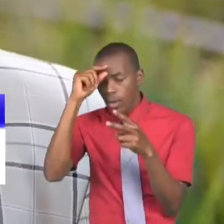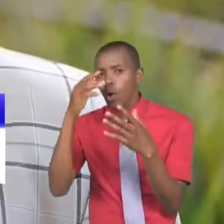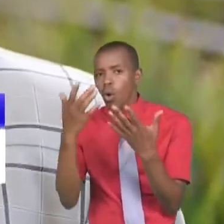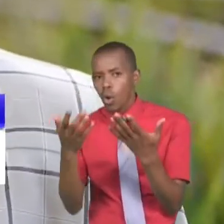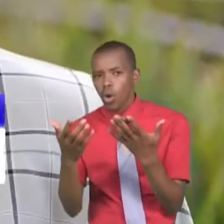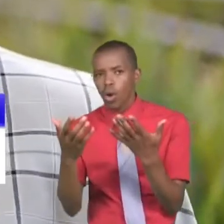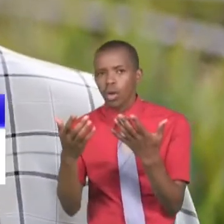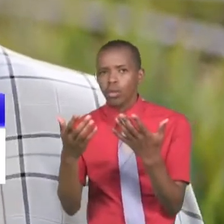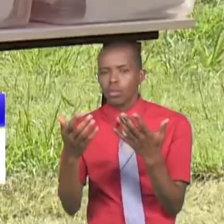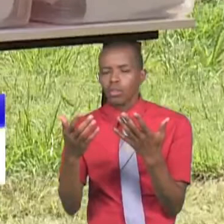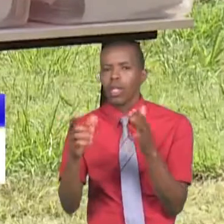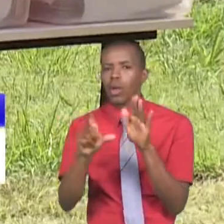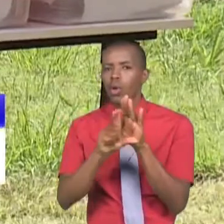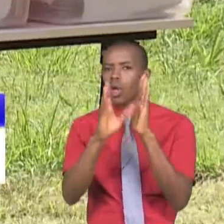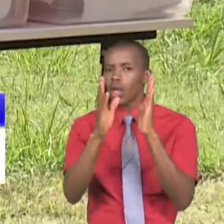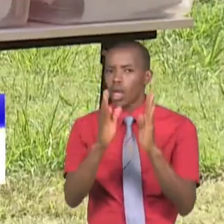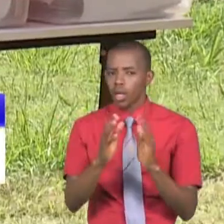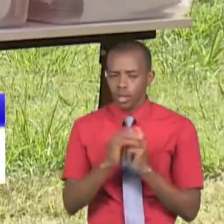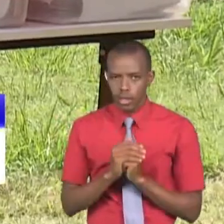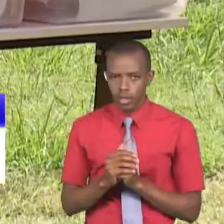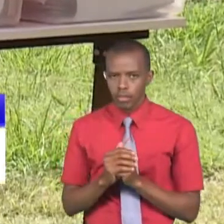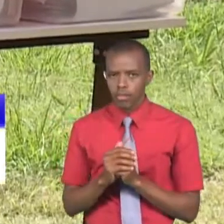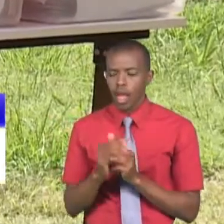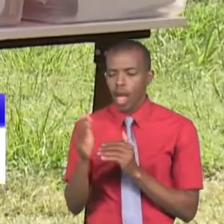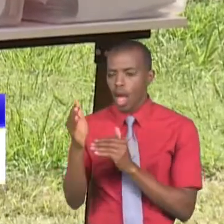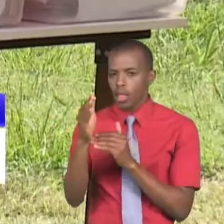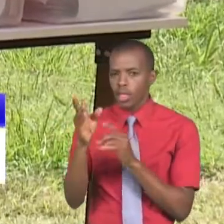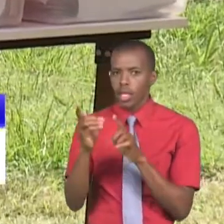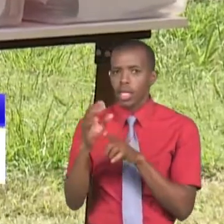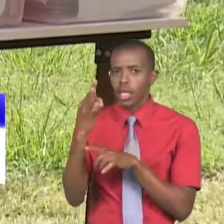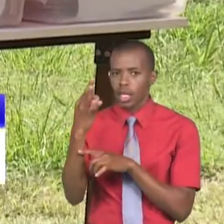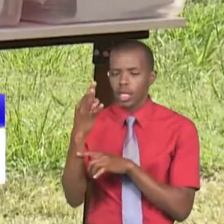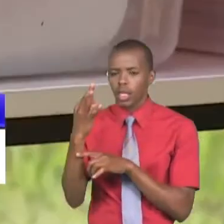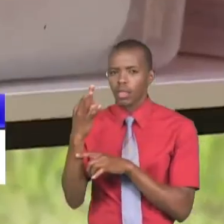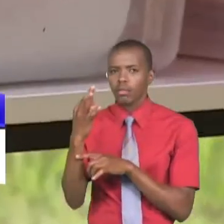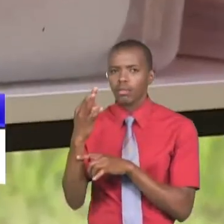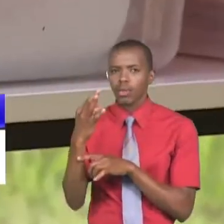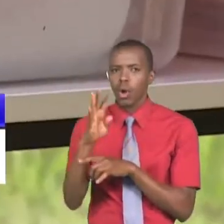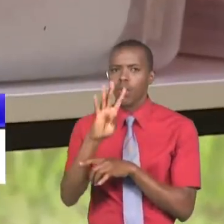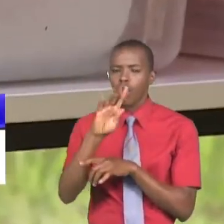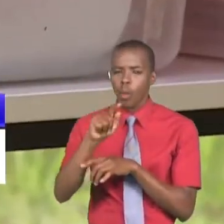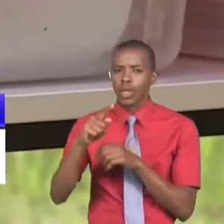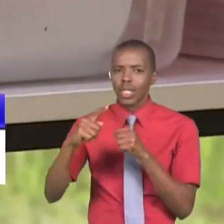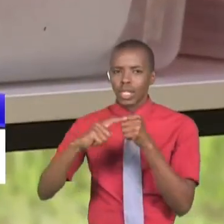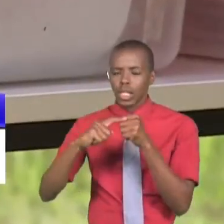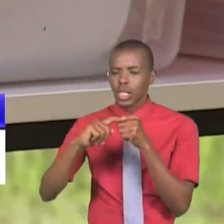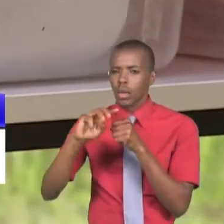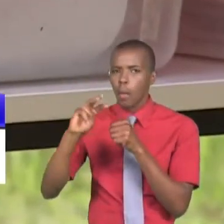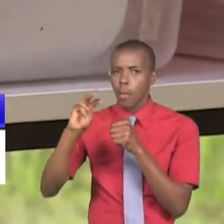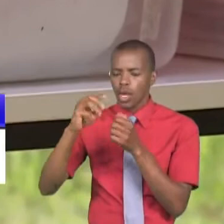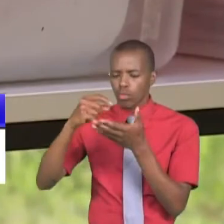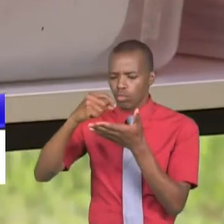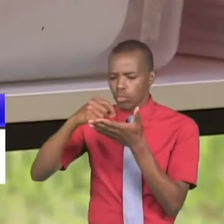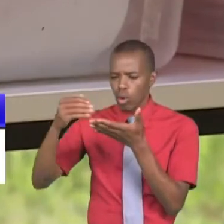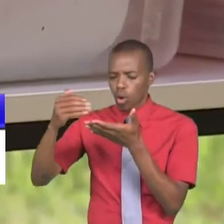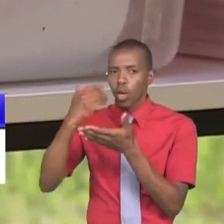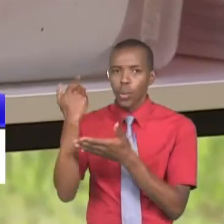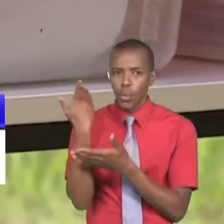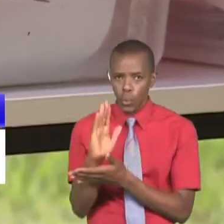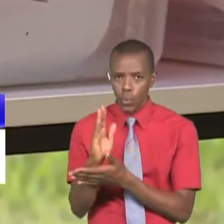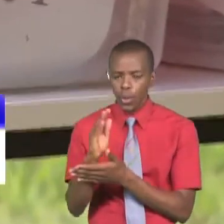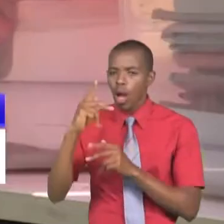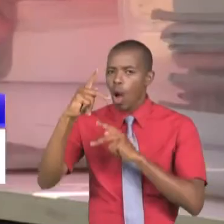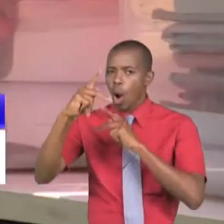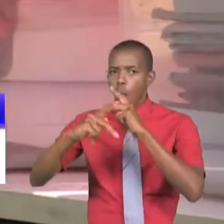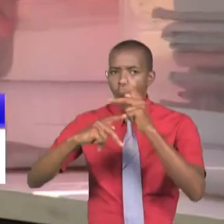the legislative. As of Thursday the 3rd, up to 4.6 million signatures had been collected, and the process is